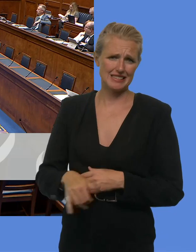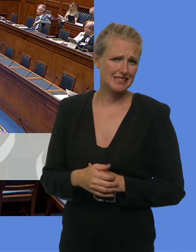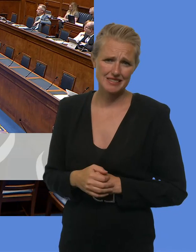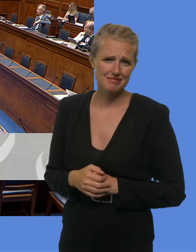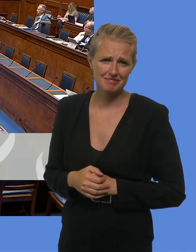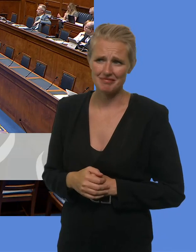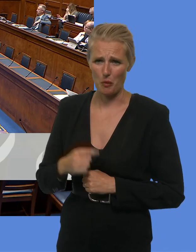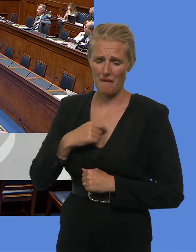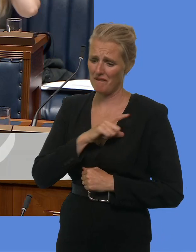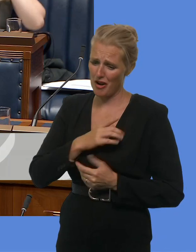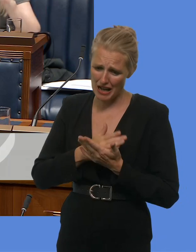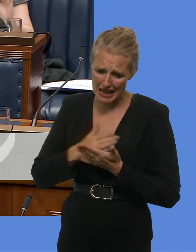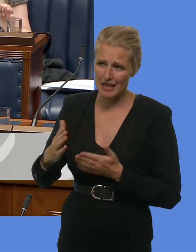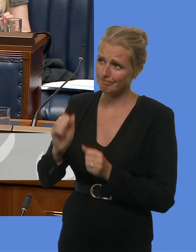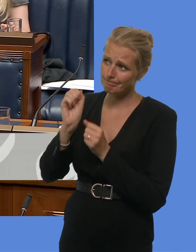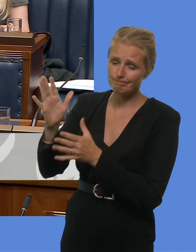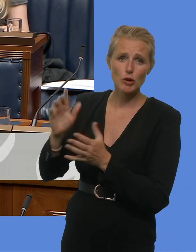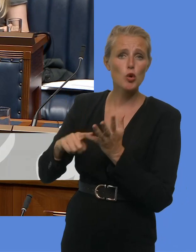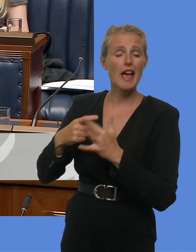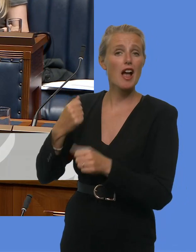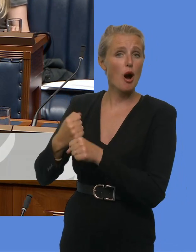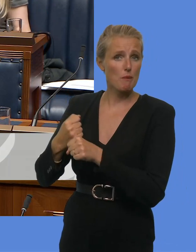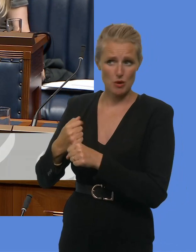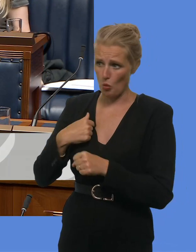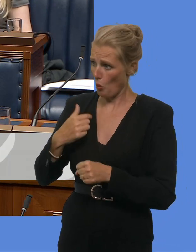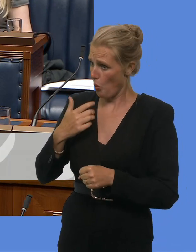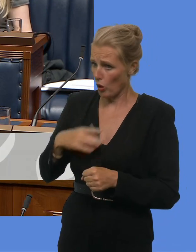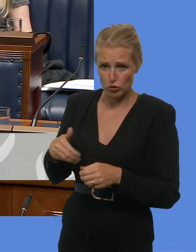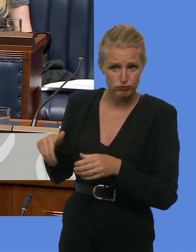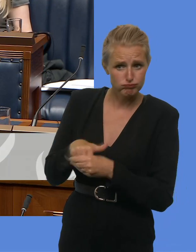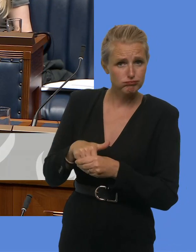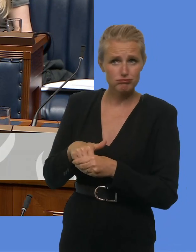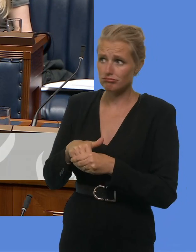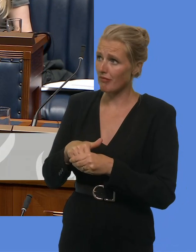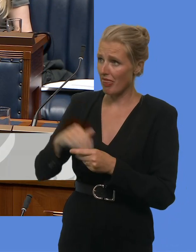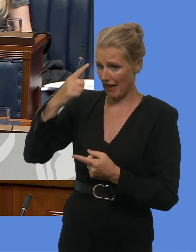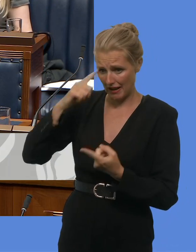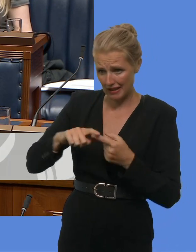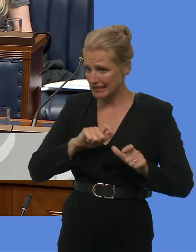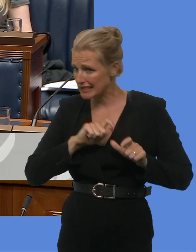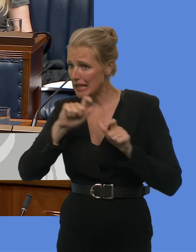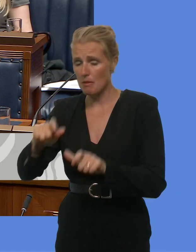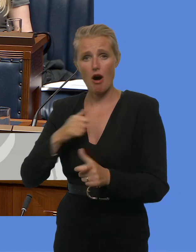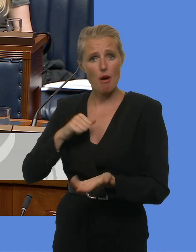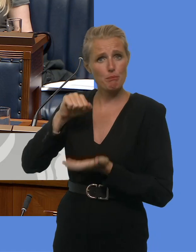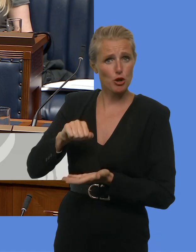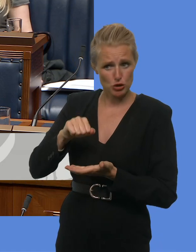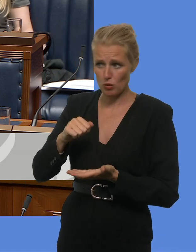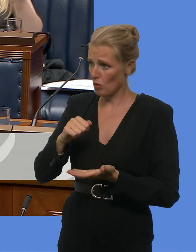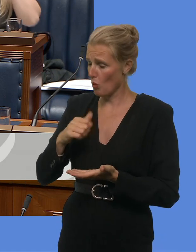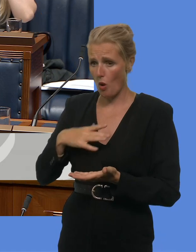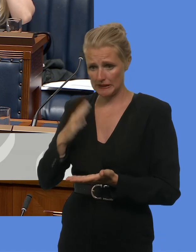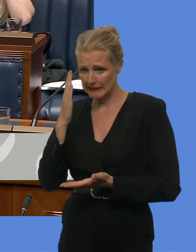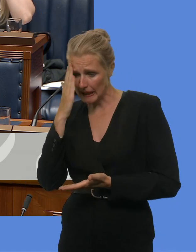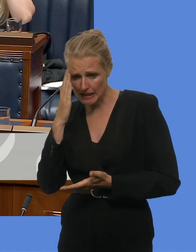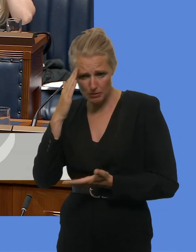made clear to the UK Government that we are prepared to play our part in terms of looking at the sustainability of our budget, to take sensible